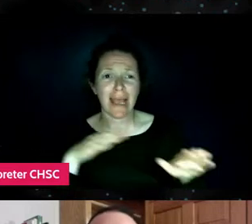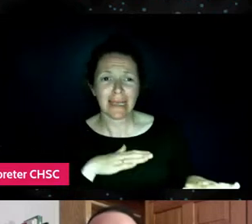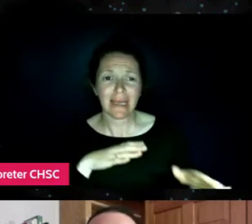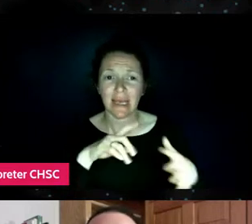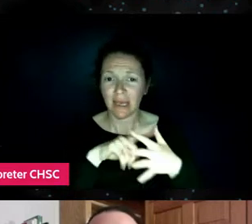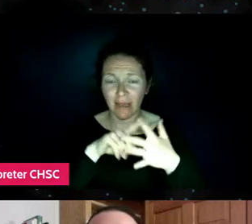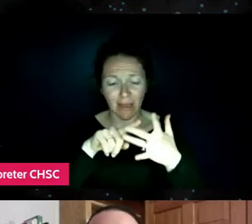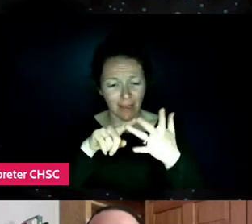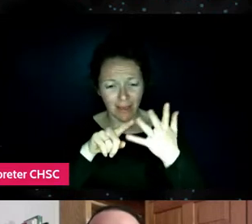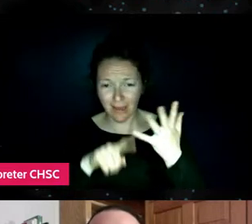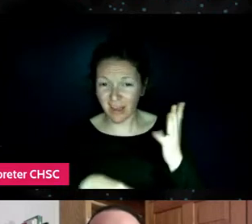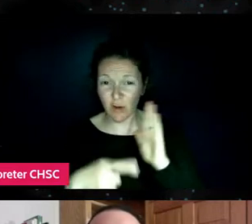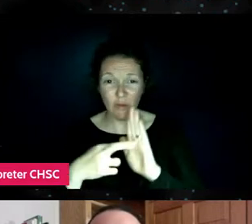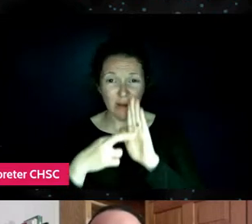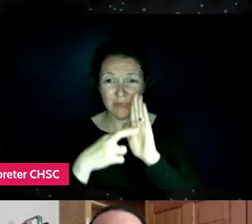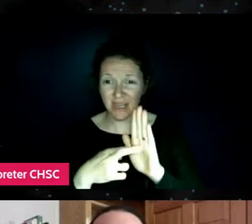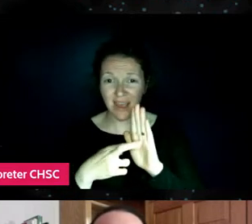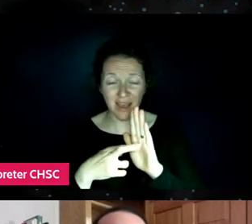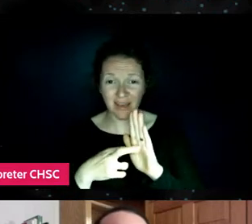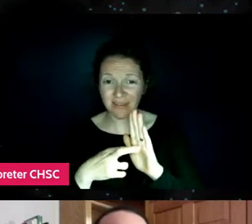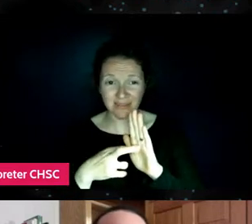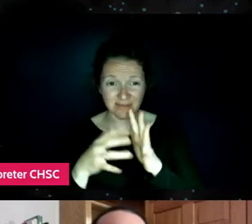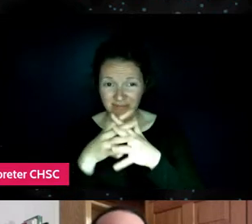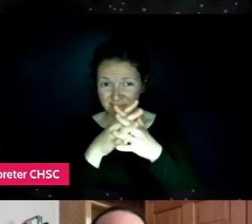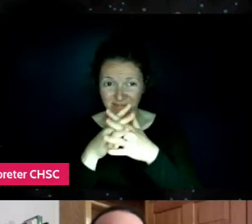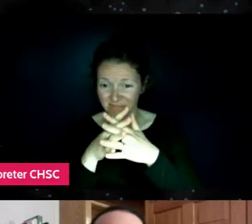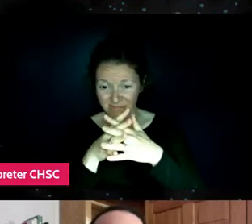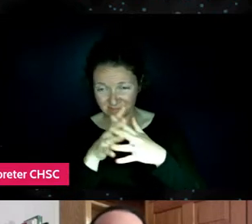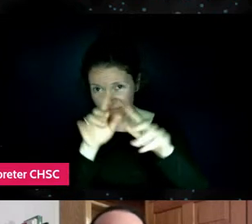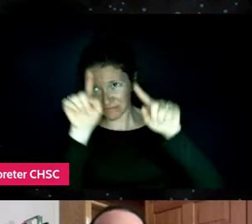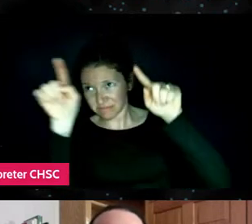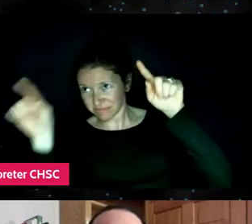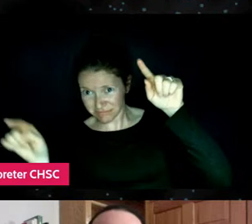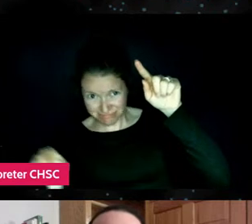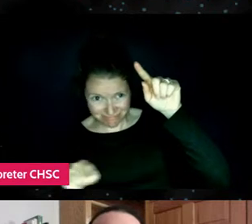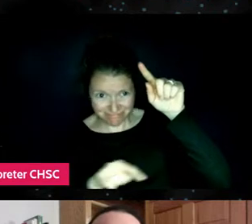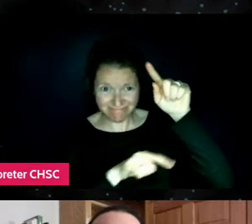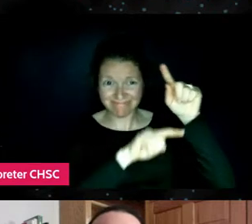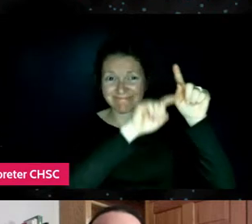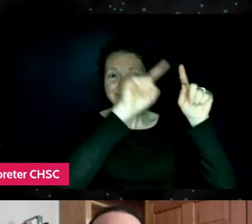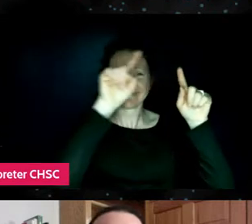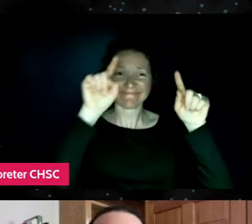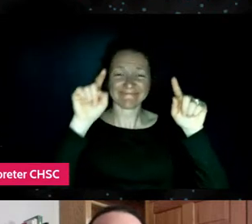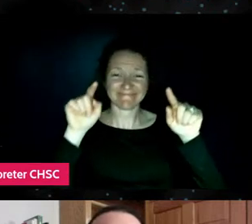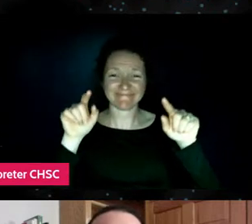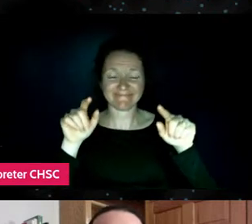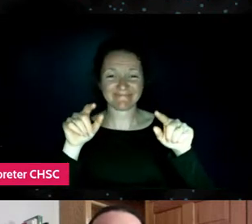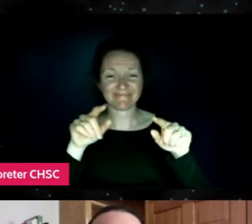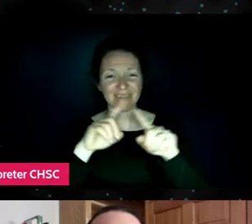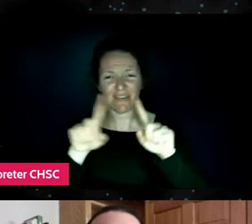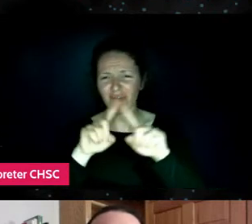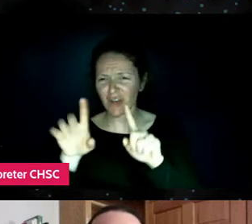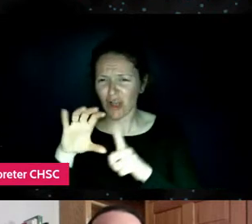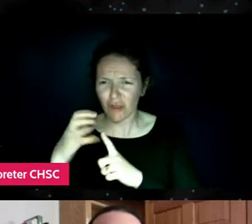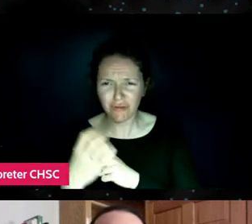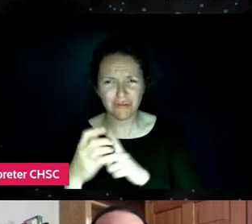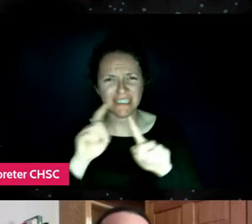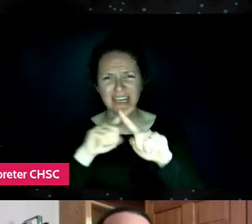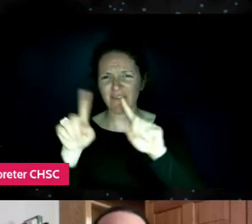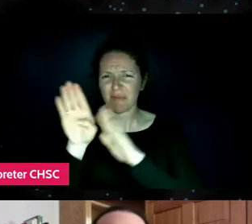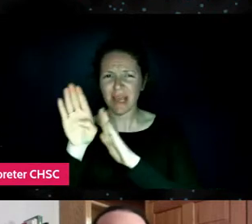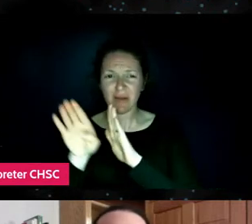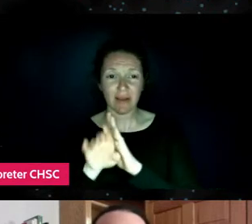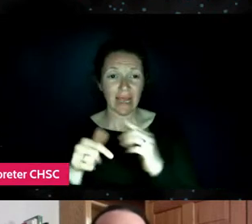we really represent, all the different corners of the United States and a lot of different cultures and backgrounds. You know, I'm